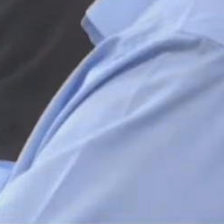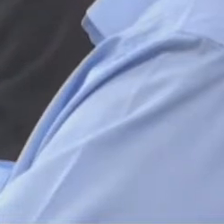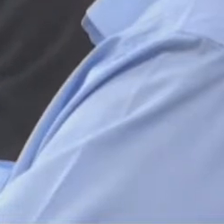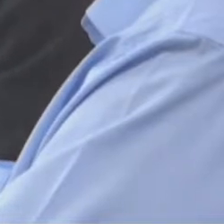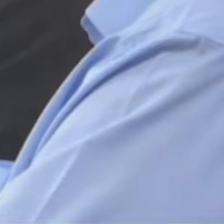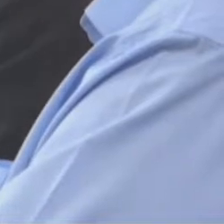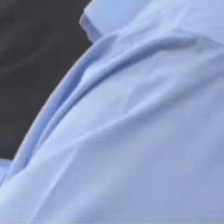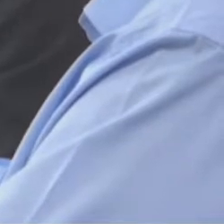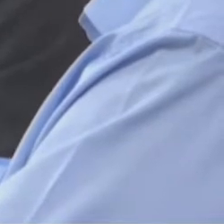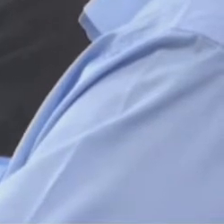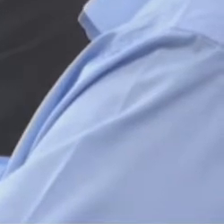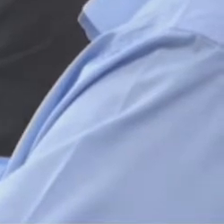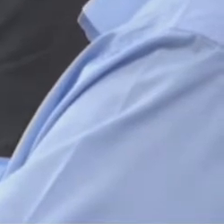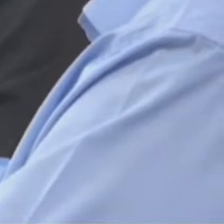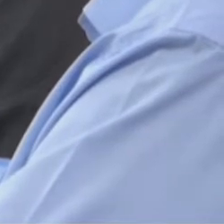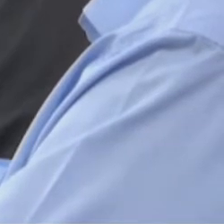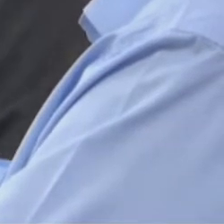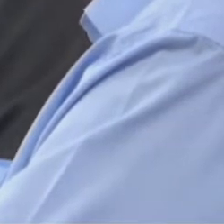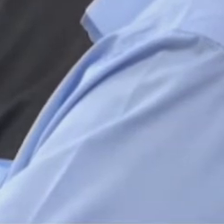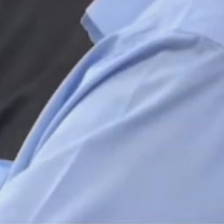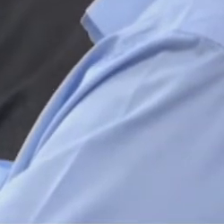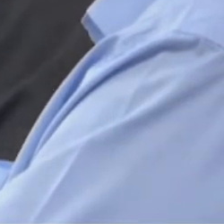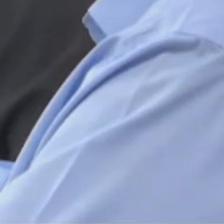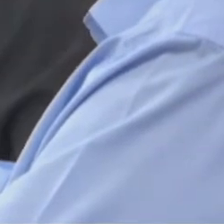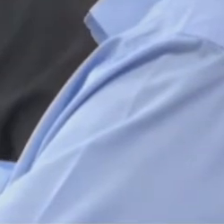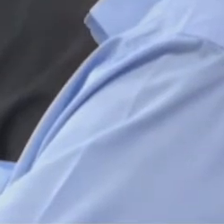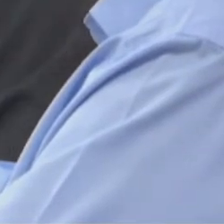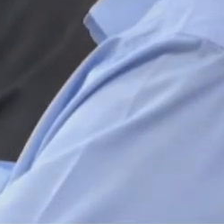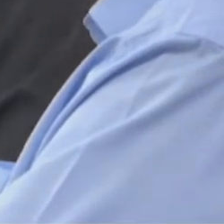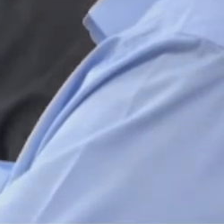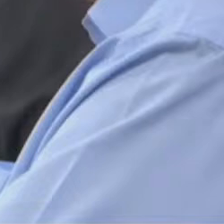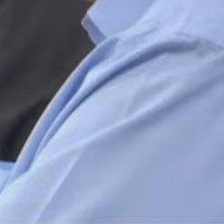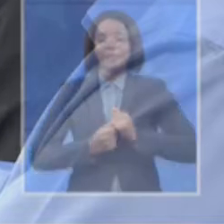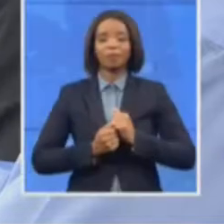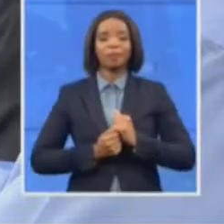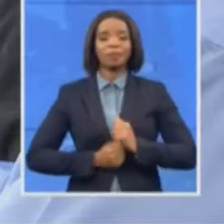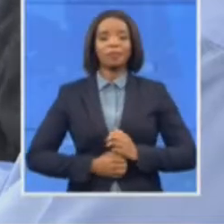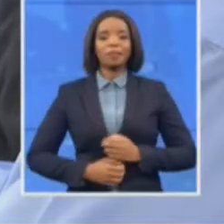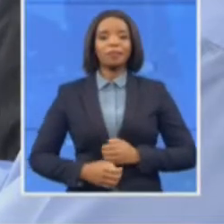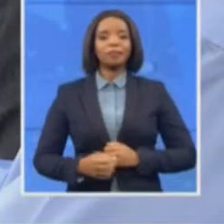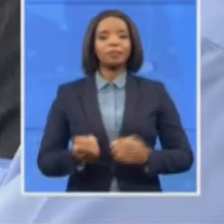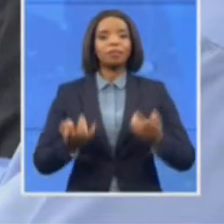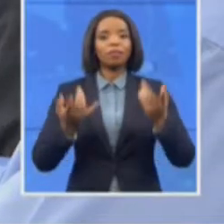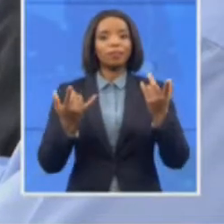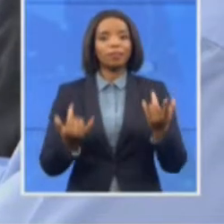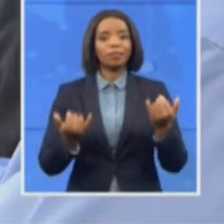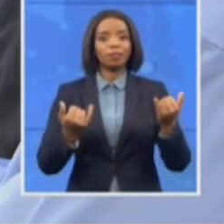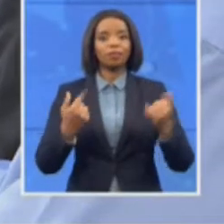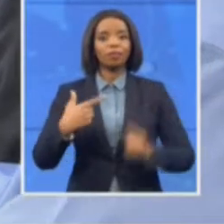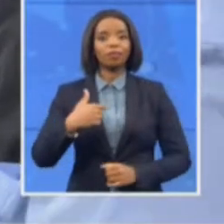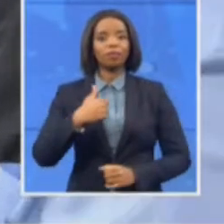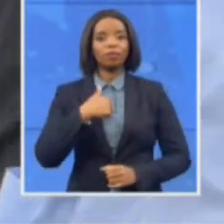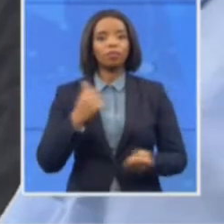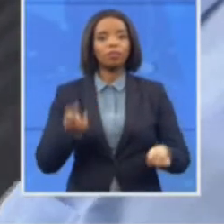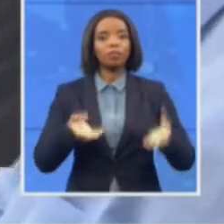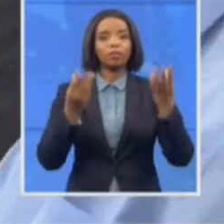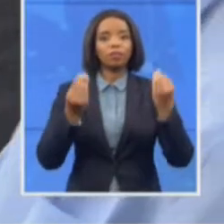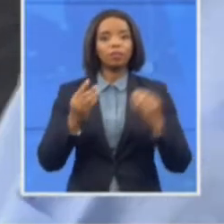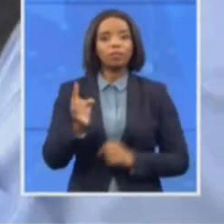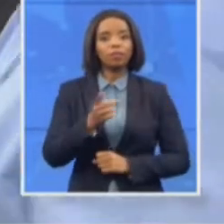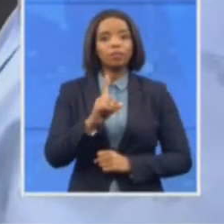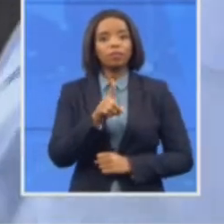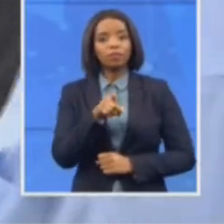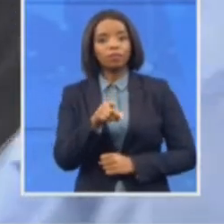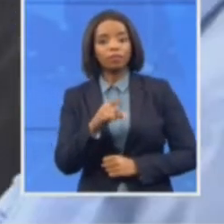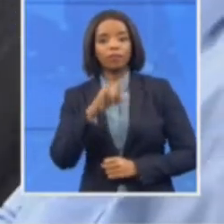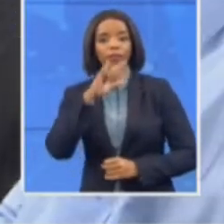Chair. Now, against that background, so the composition of the SABC is that